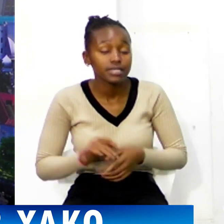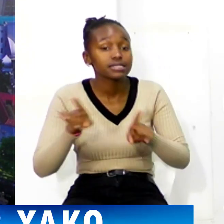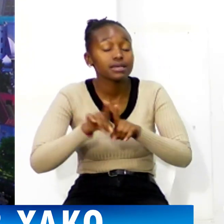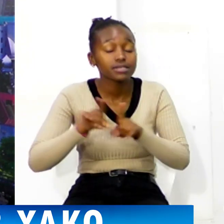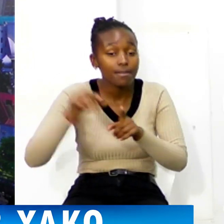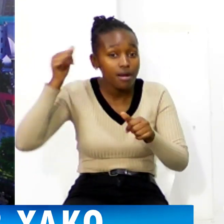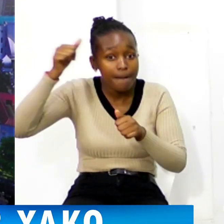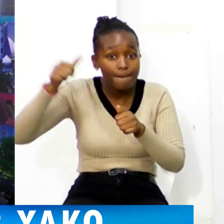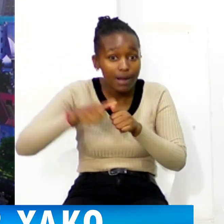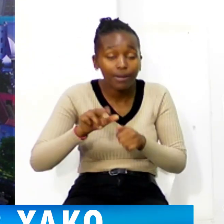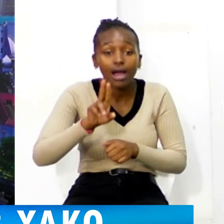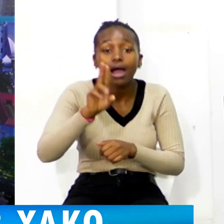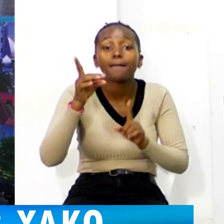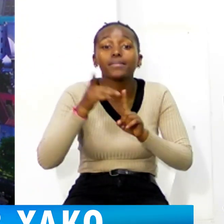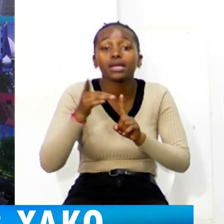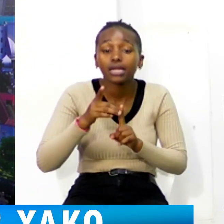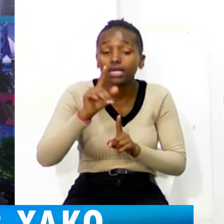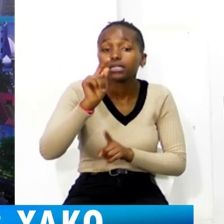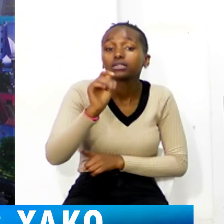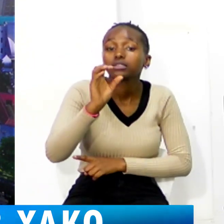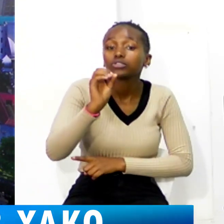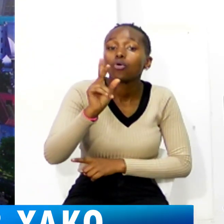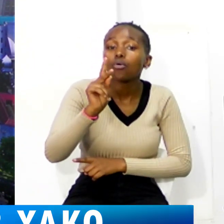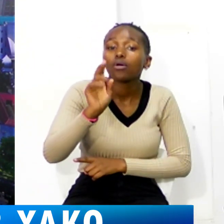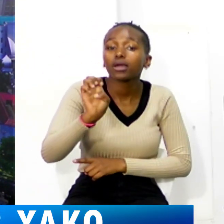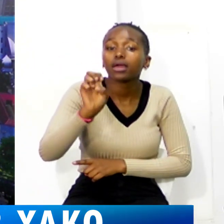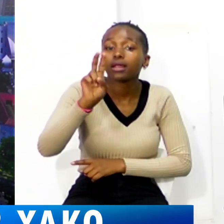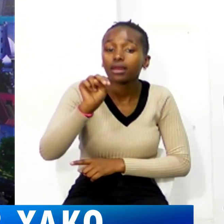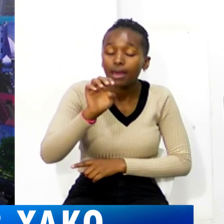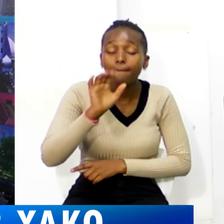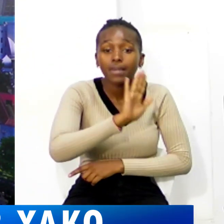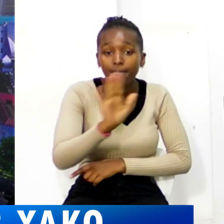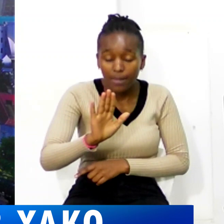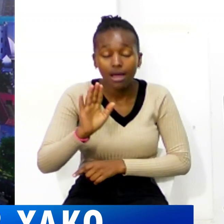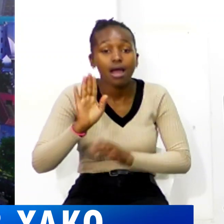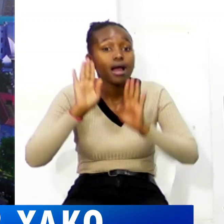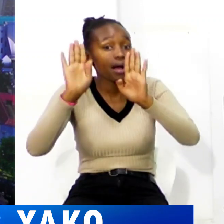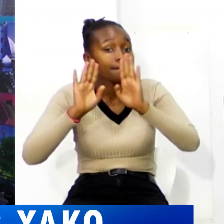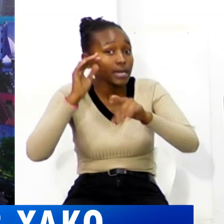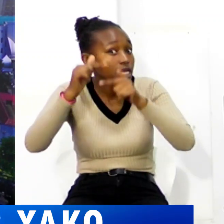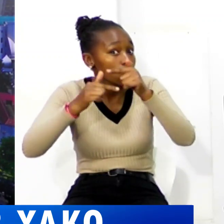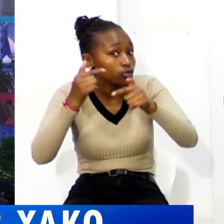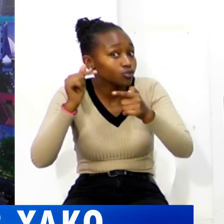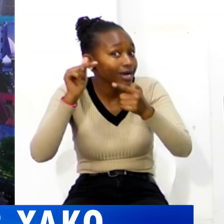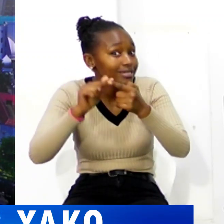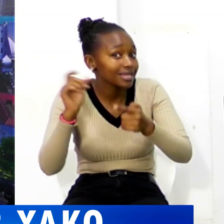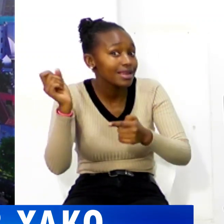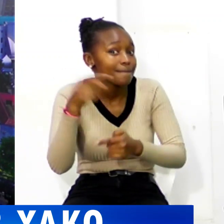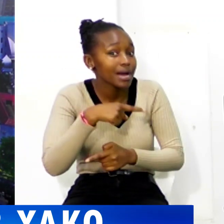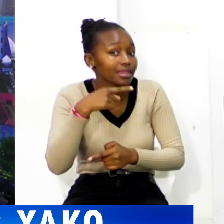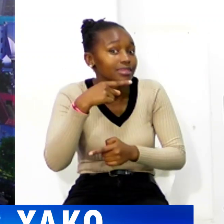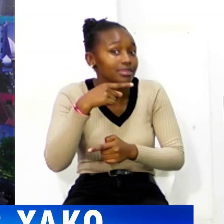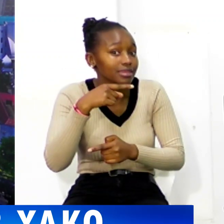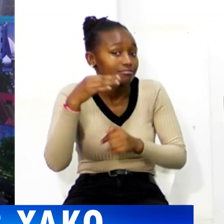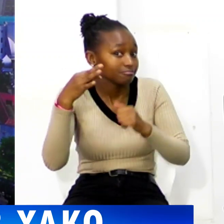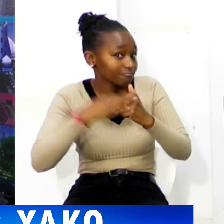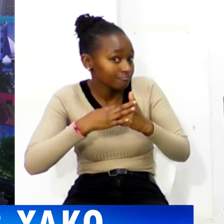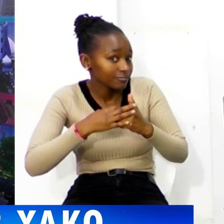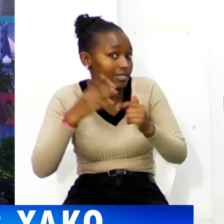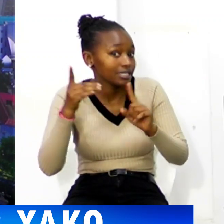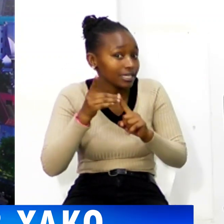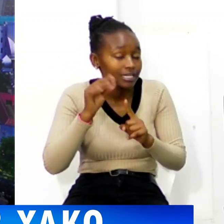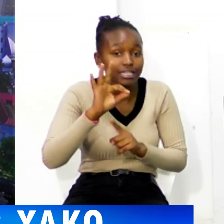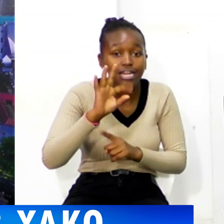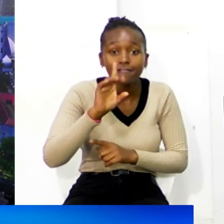token meter Yako campaign is ongoing until the 31st of August. So